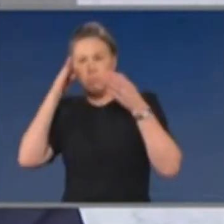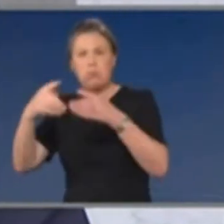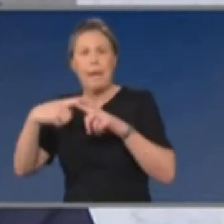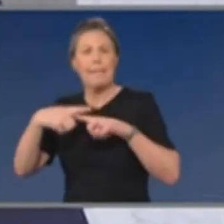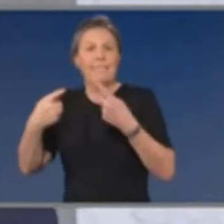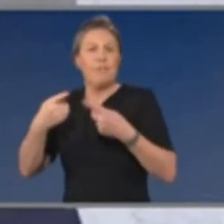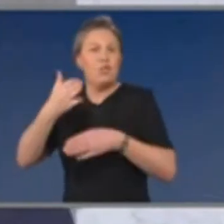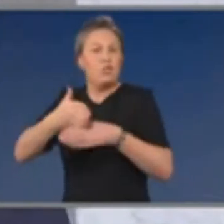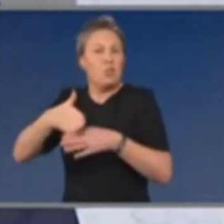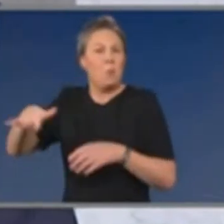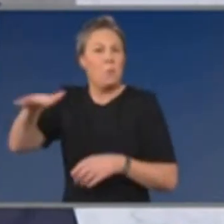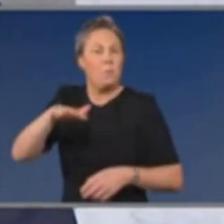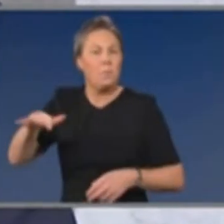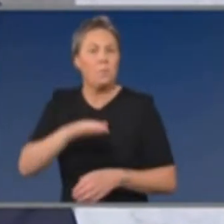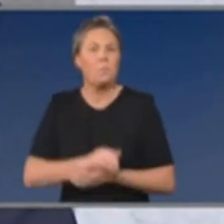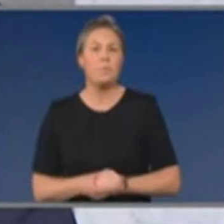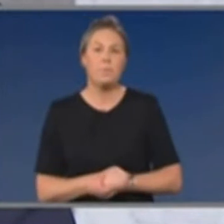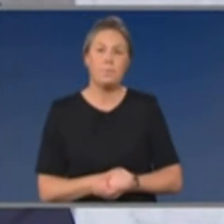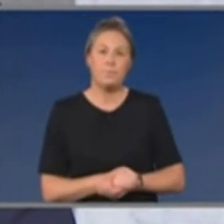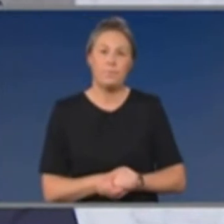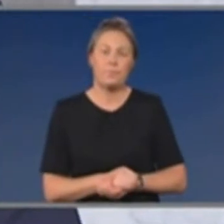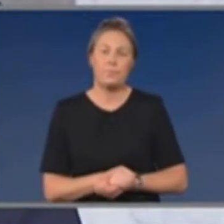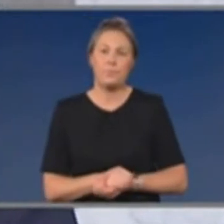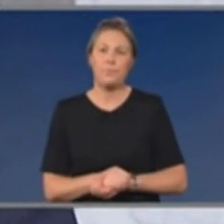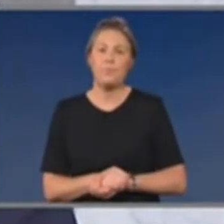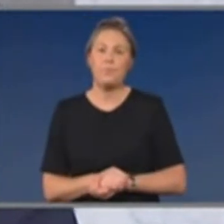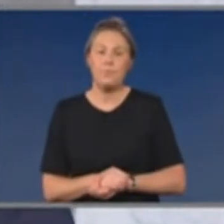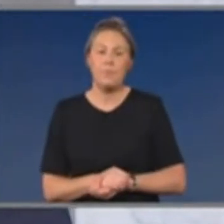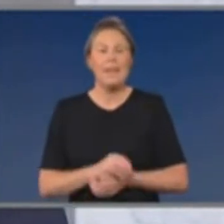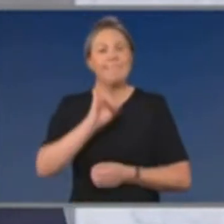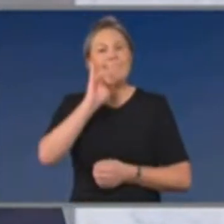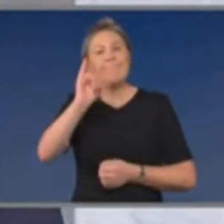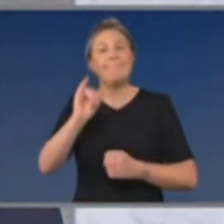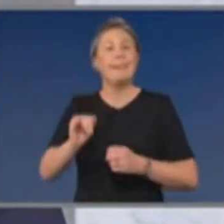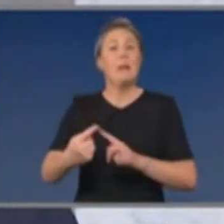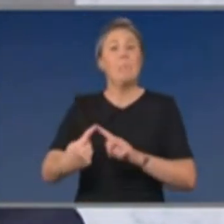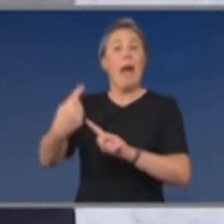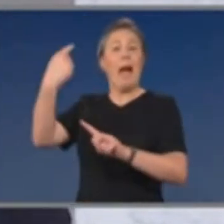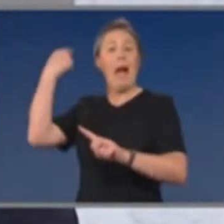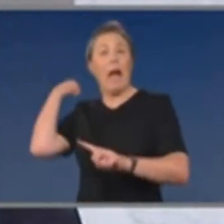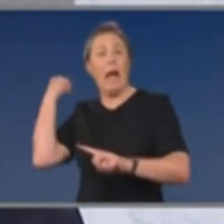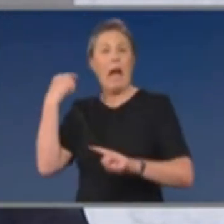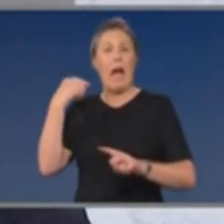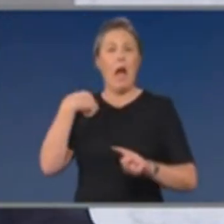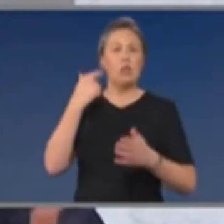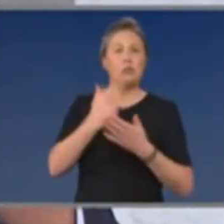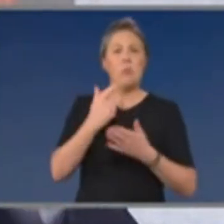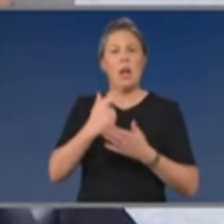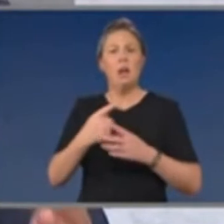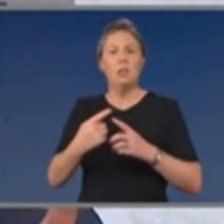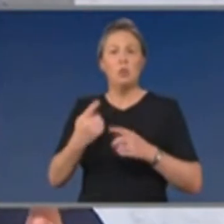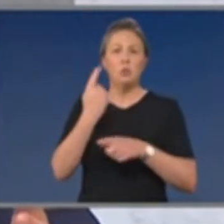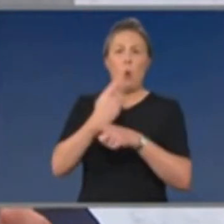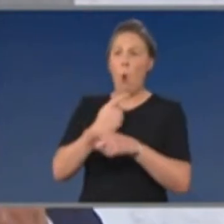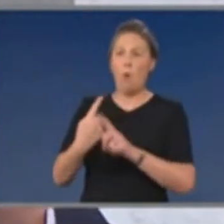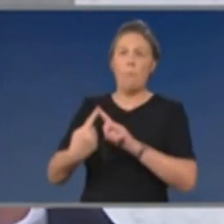as part of this process will match that process that the states are doing. But the problem in the past has been it's been looking too much in the rear vision mirror